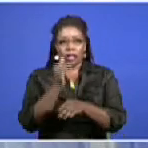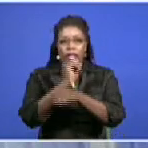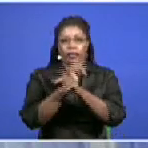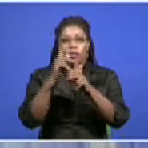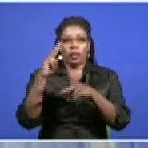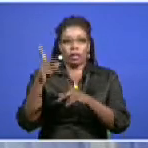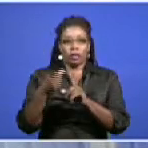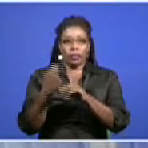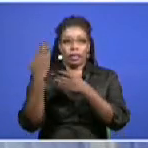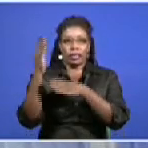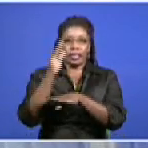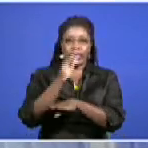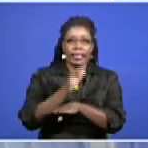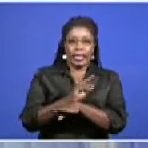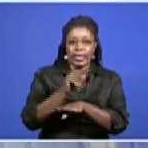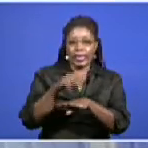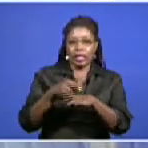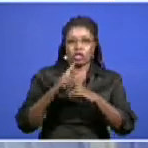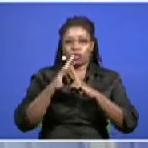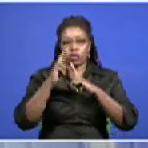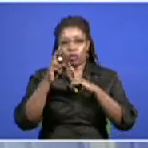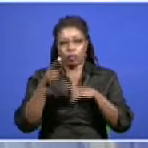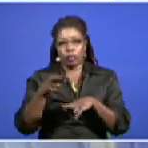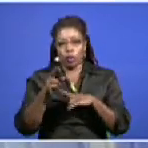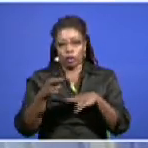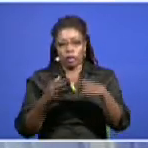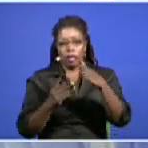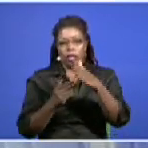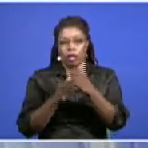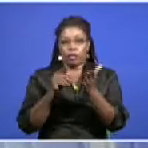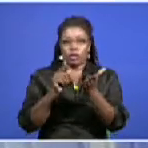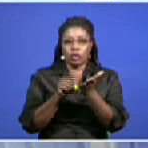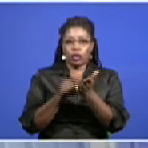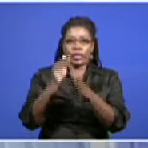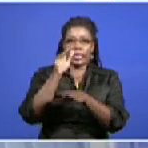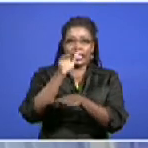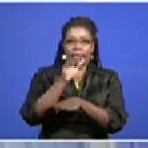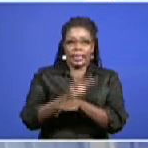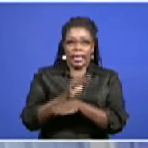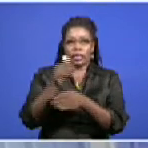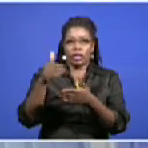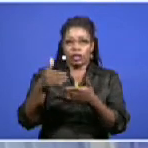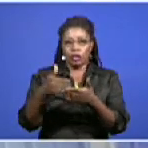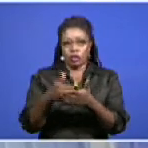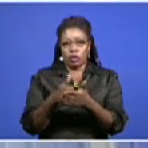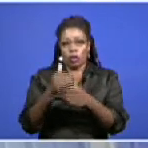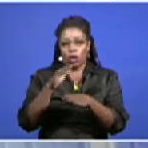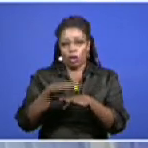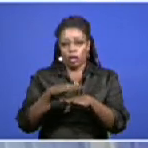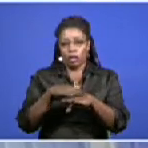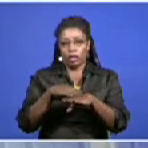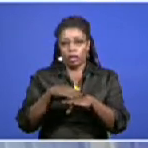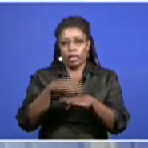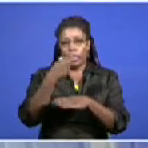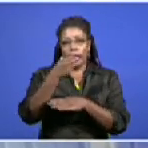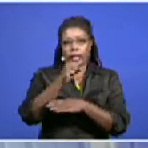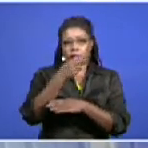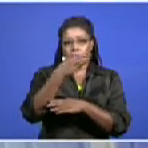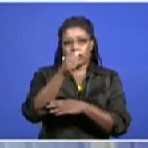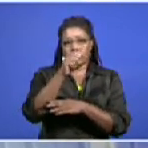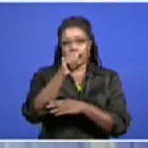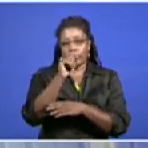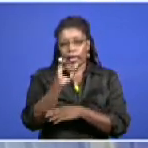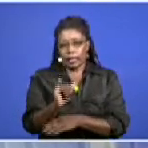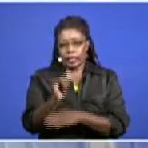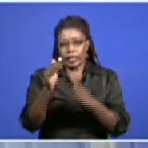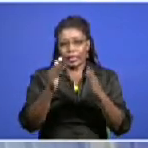Good evening and welcome to the Bahamas Tonight, the national report. Topping the news tonight, the latest evaluation of shantytown preparations show that